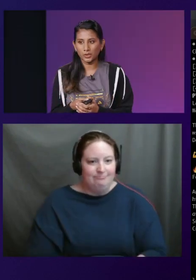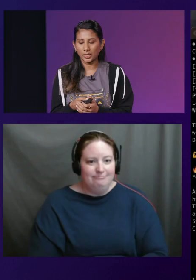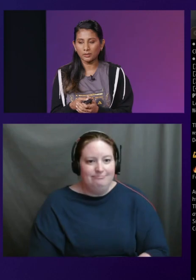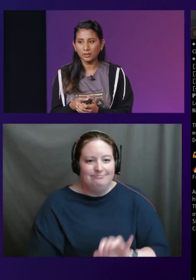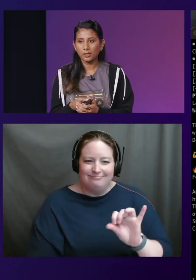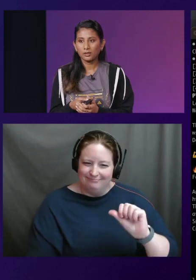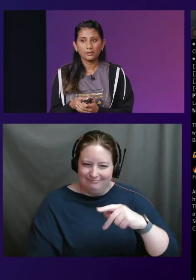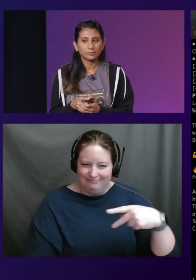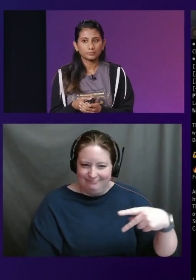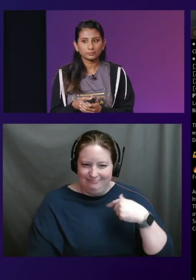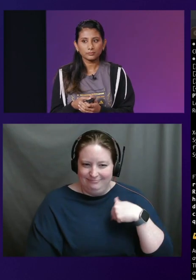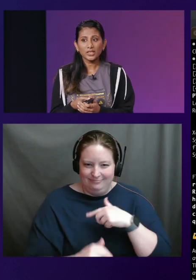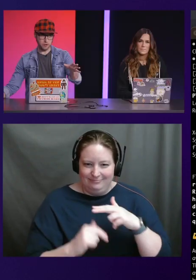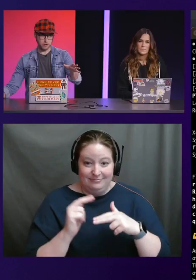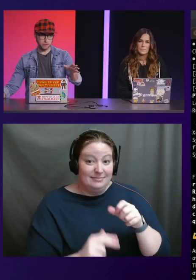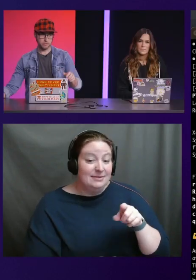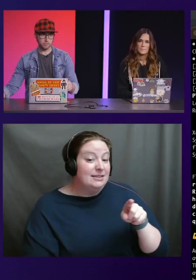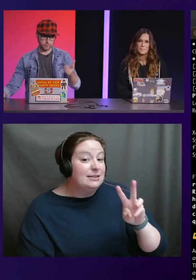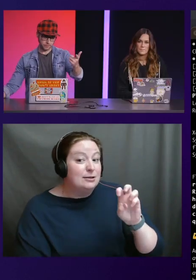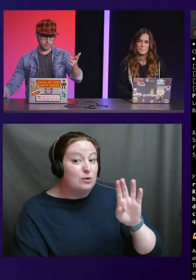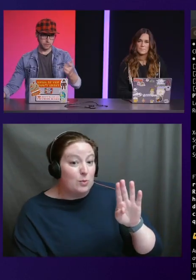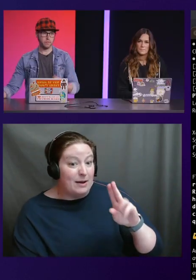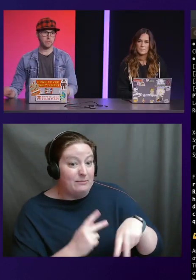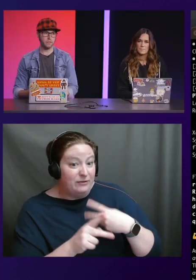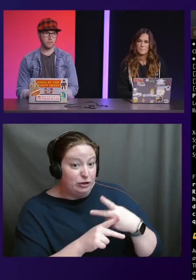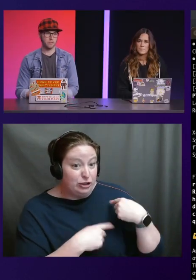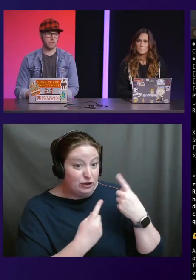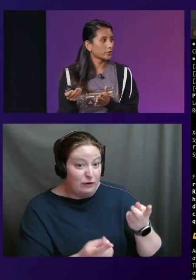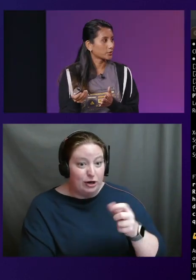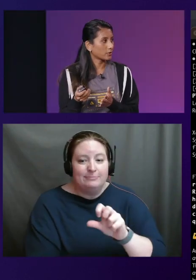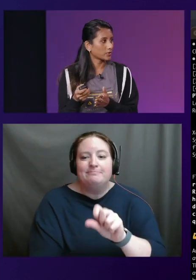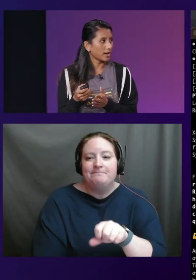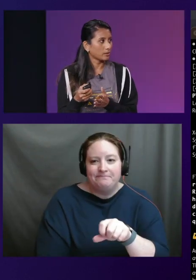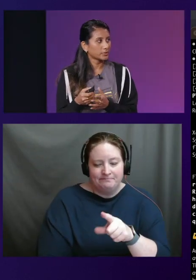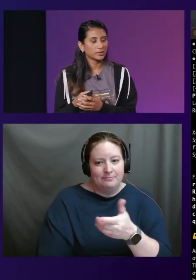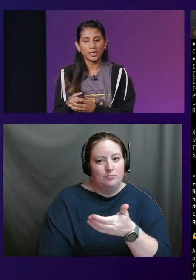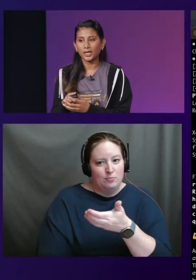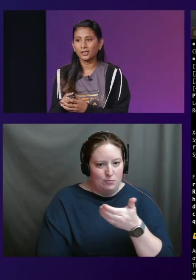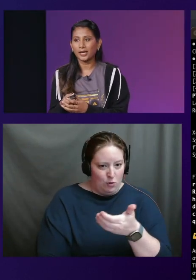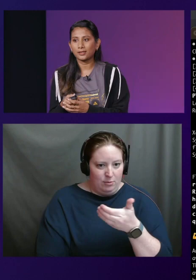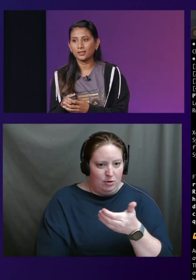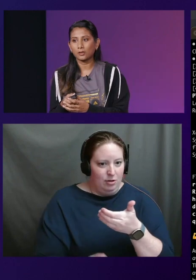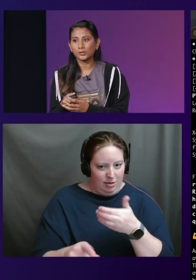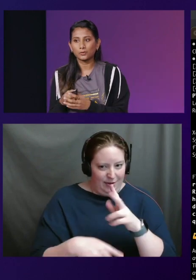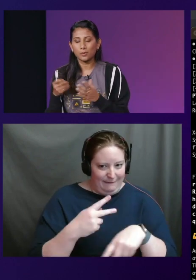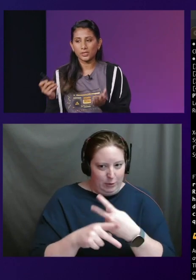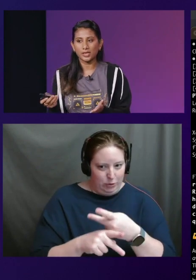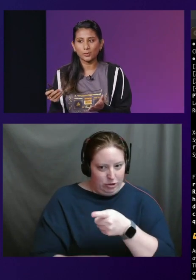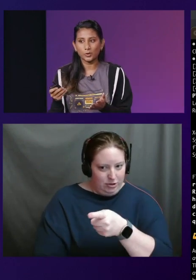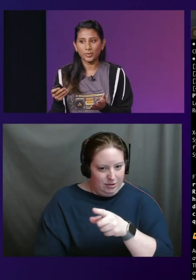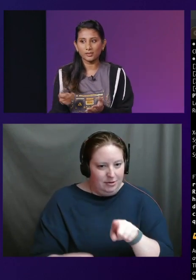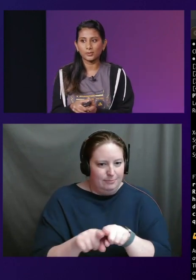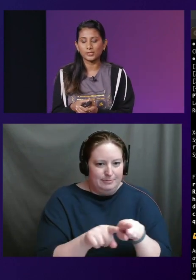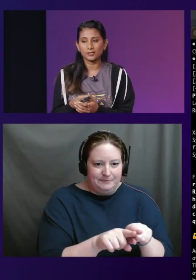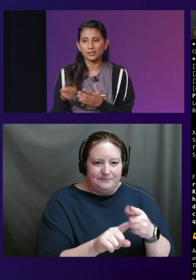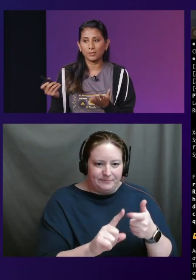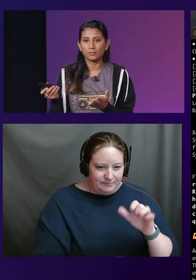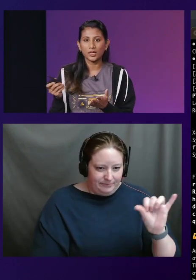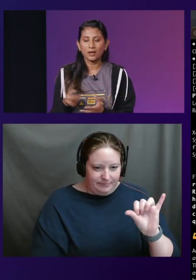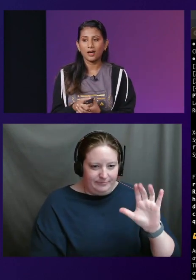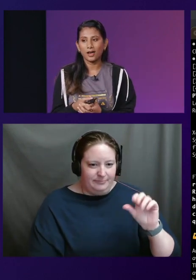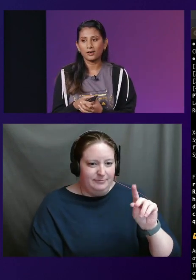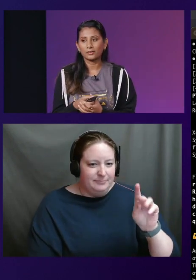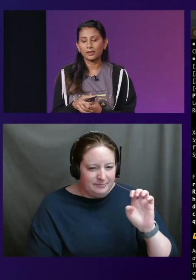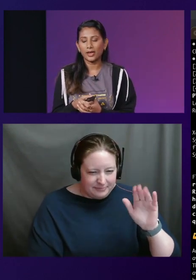we're building. That's the web version so far. This is the web version, and this is the mobile version of the app that is also from the same code base. You'll see the